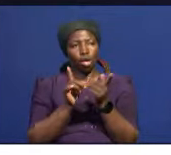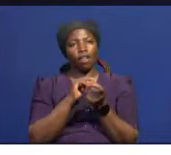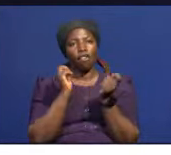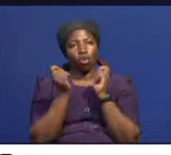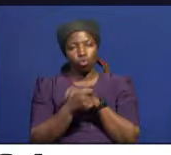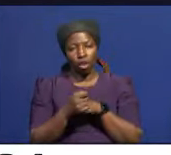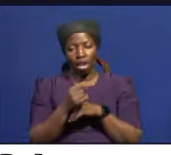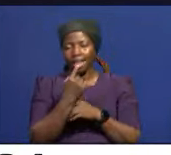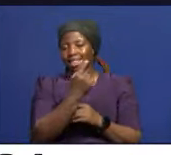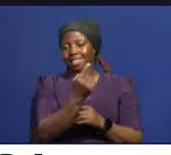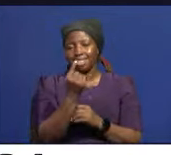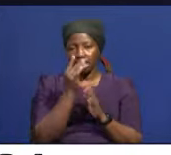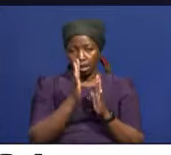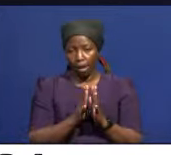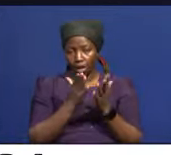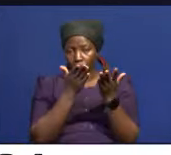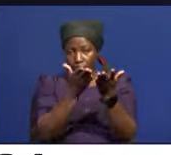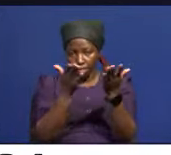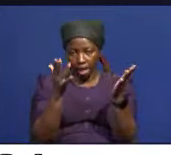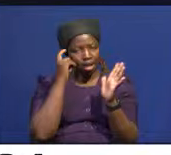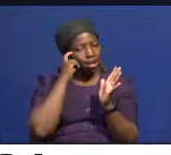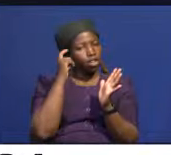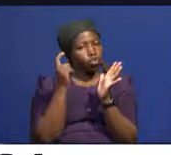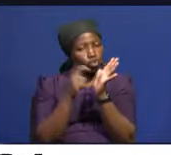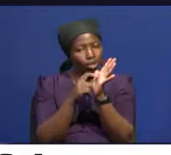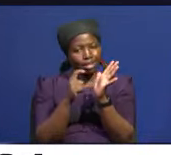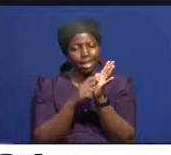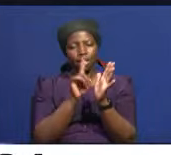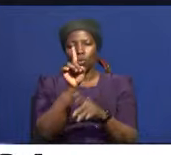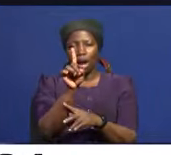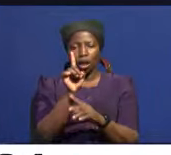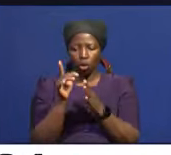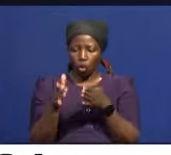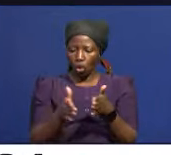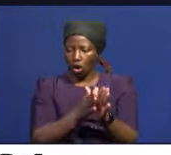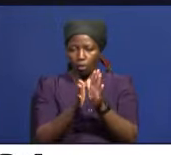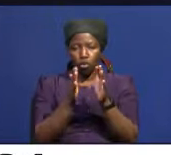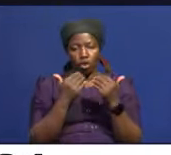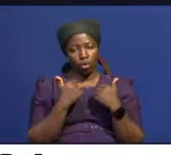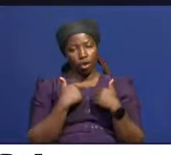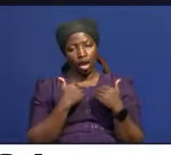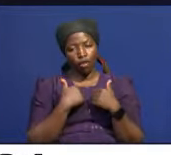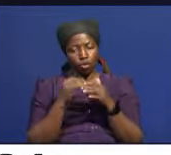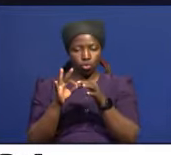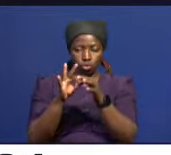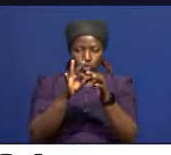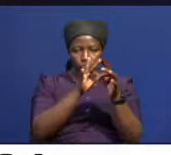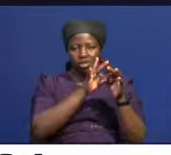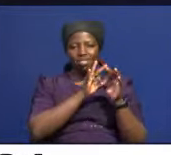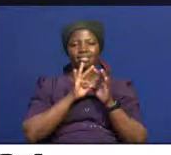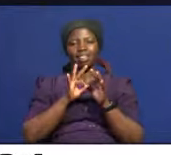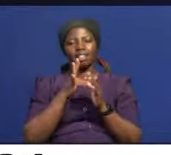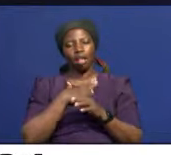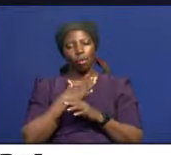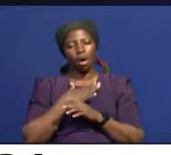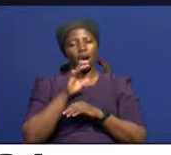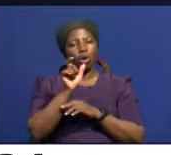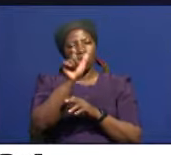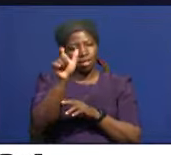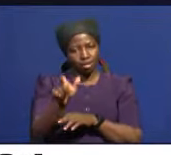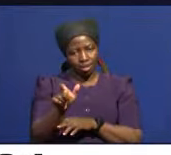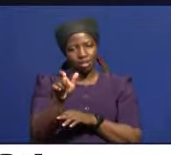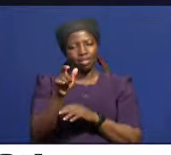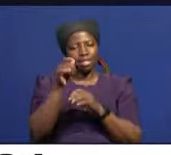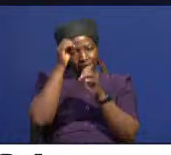present here today recognizes the singular opportunity we have to unite our continent, inspire